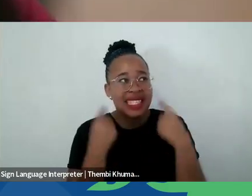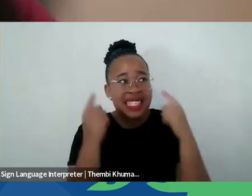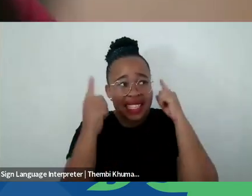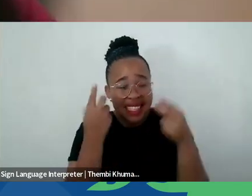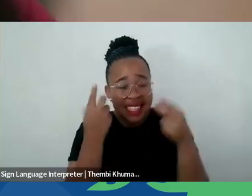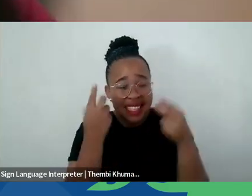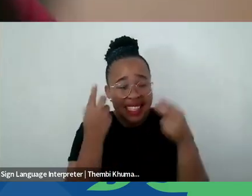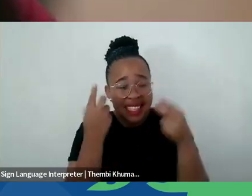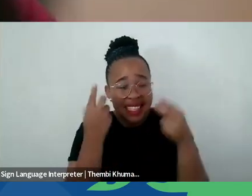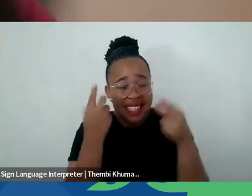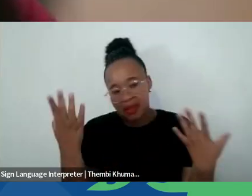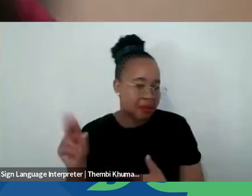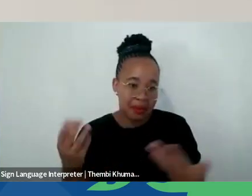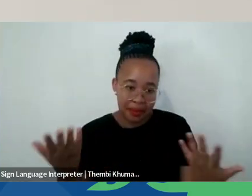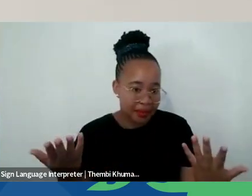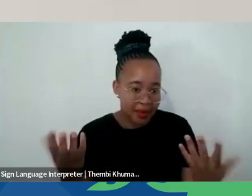needed services. And then the funding